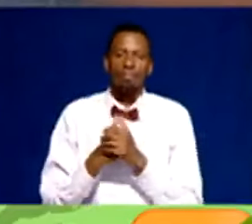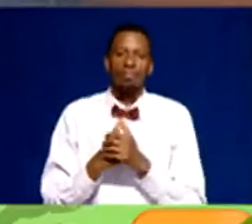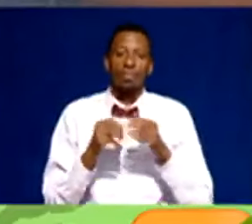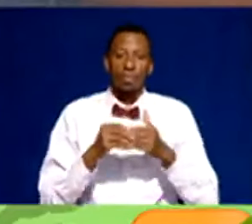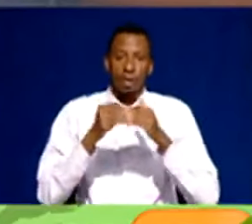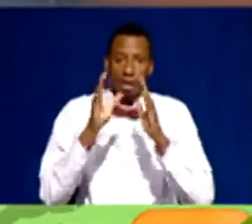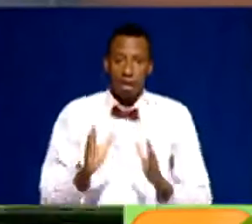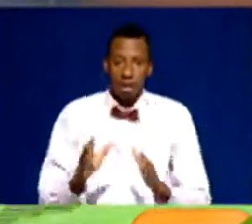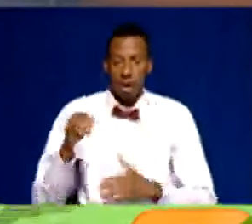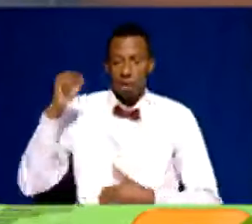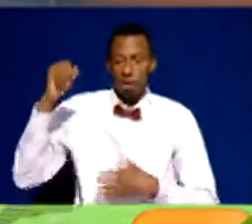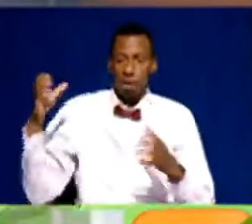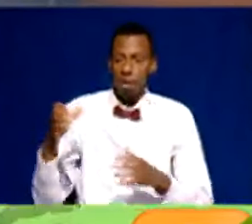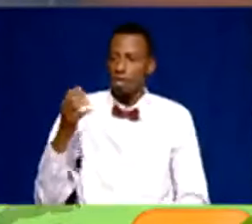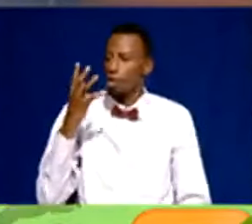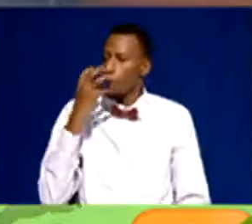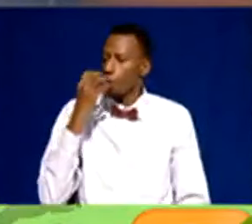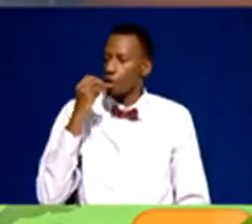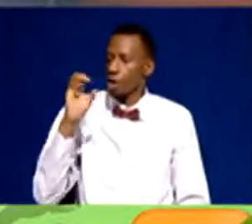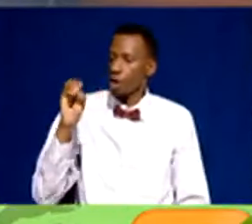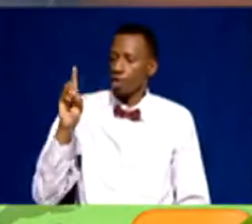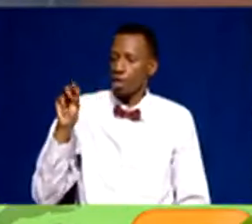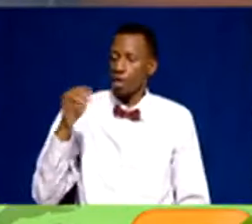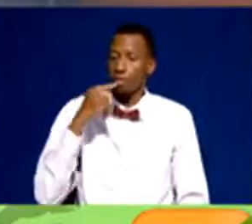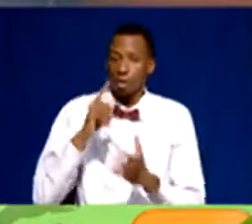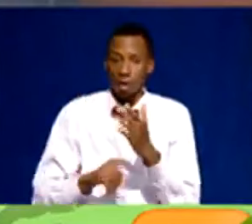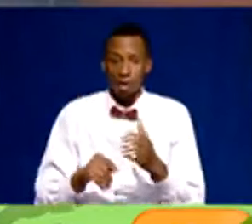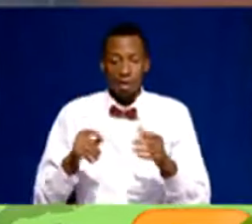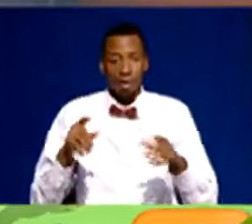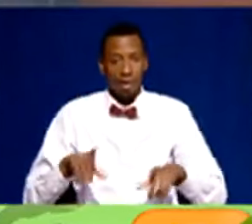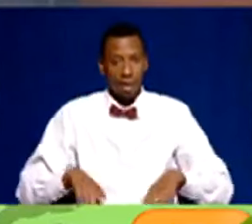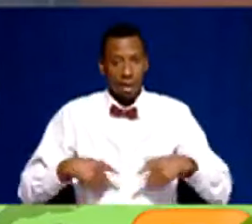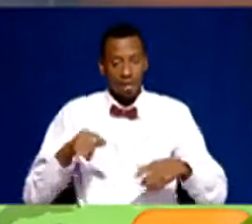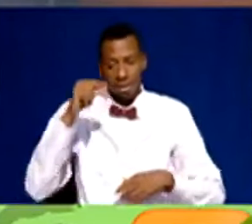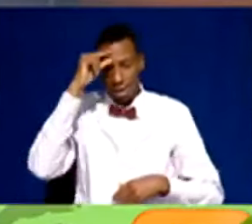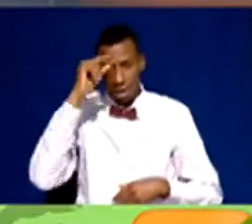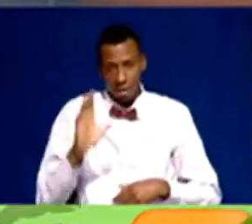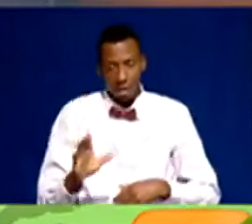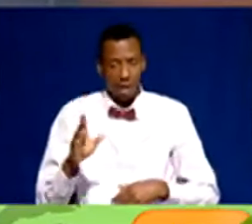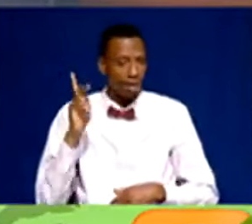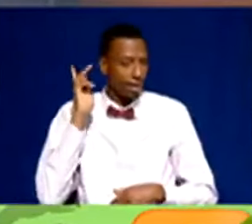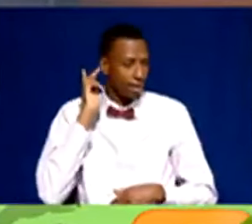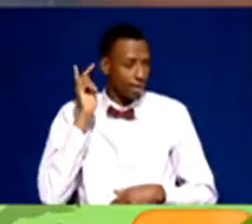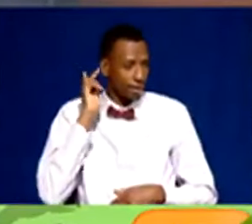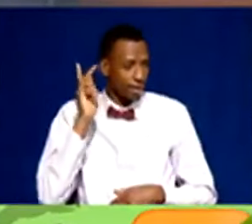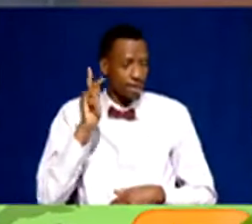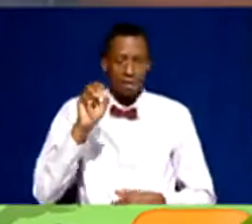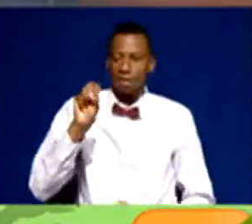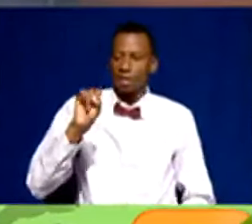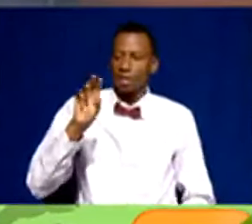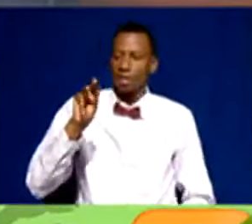Viongozi wa chama cha ODM sasa wanasema maisha ya gavana wa kaunti ya Kisii Simba Arati yamo